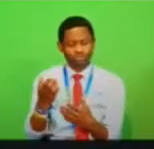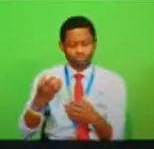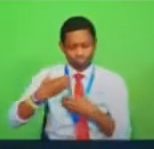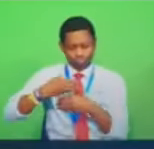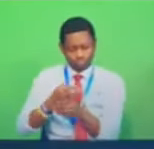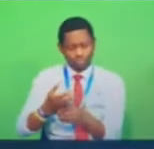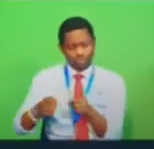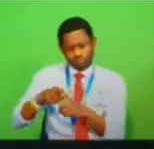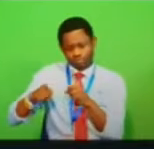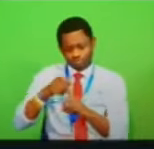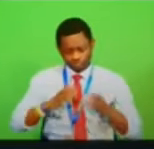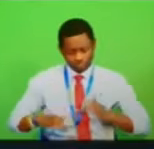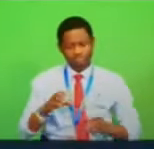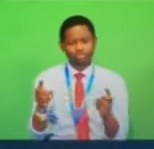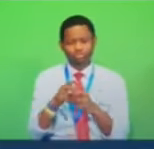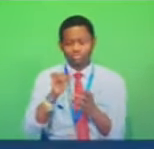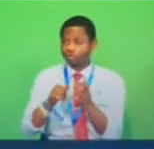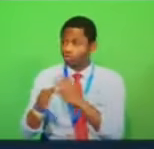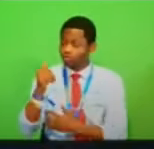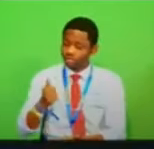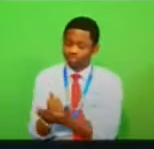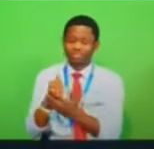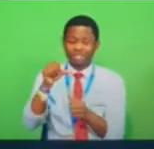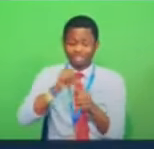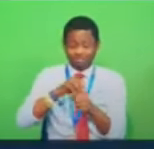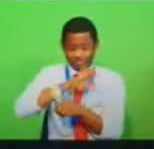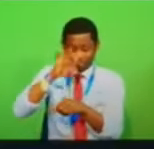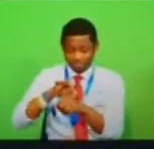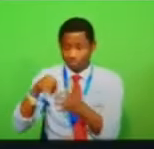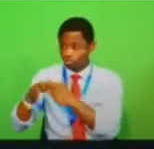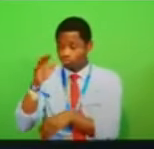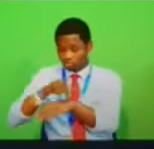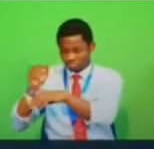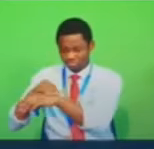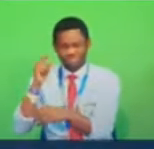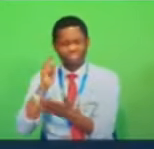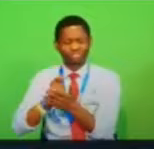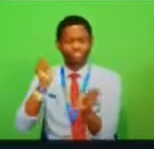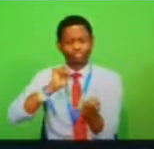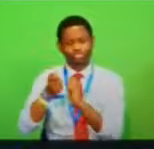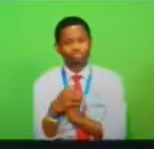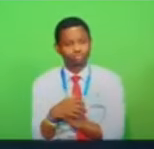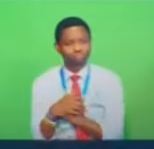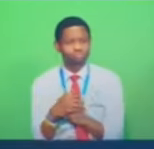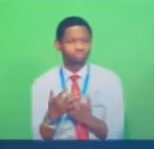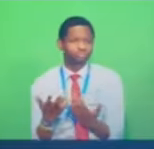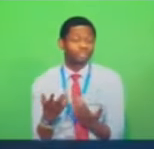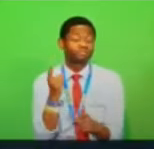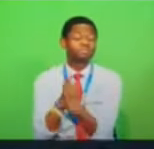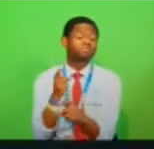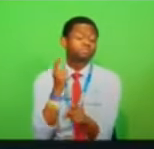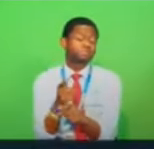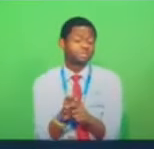field that God has called us. If we make it just a confessional thing, when all the adrenaline comes down,